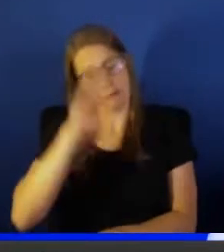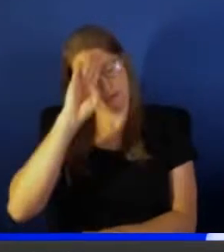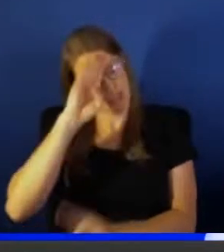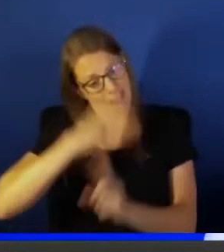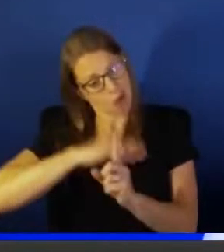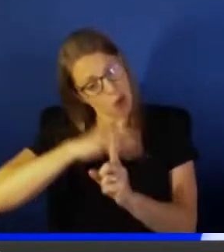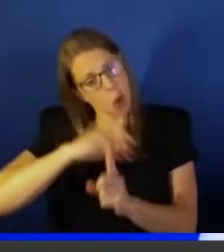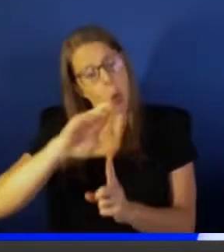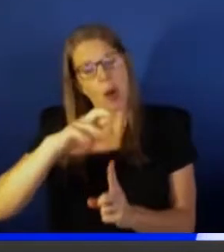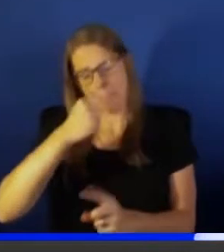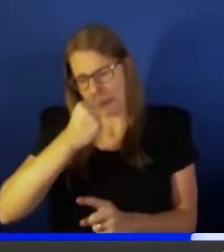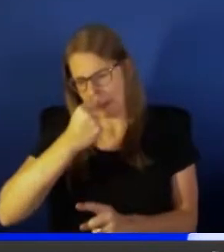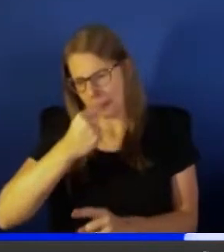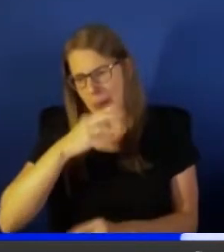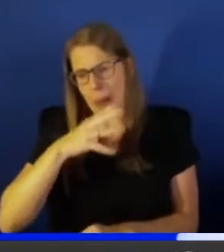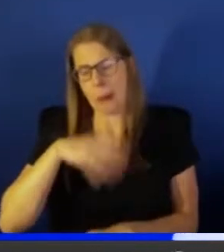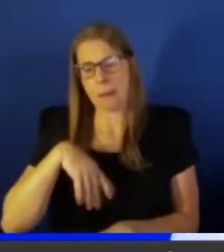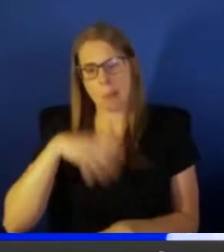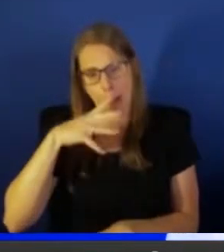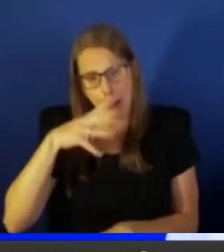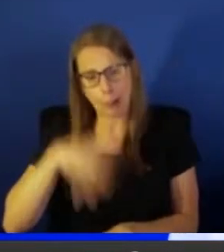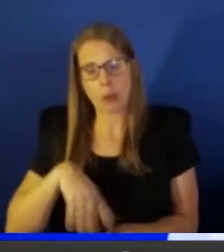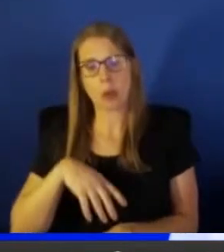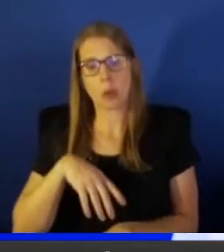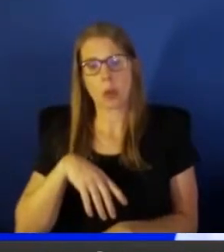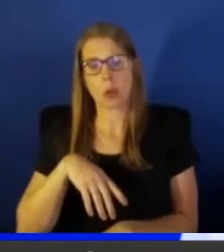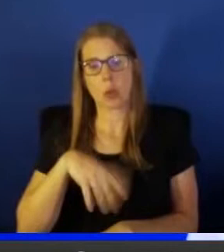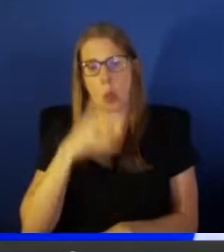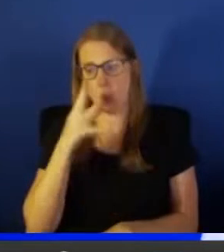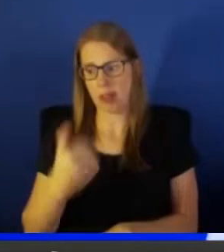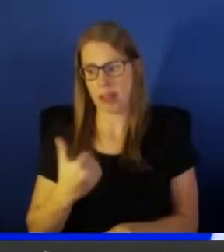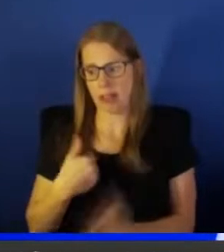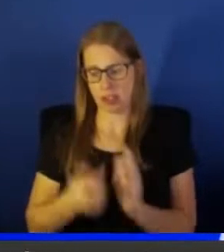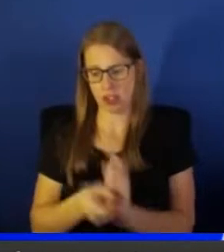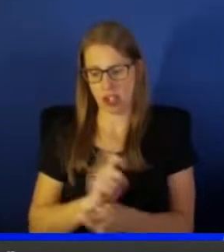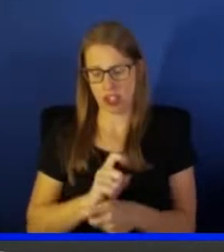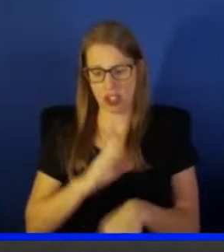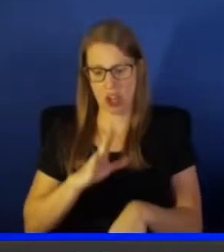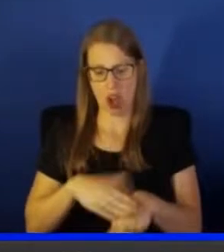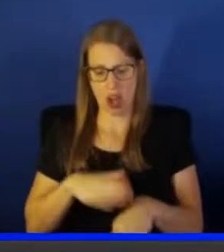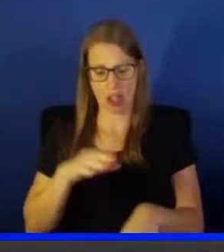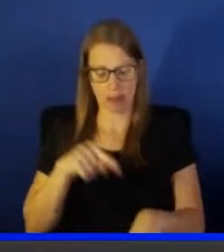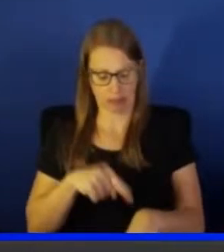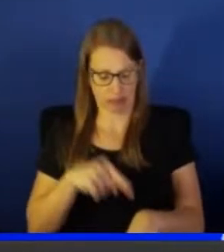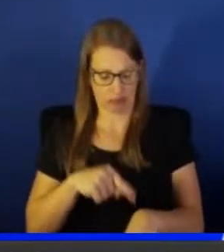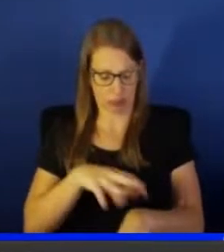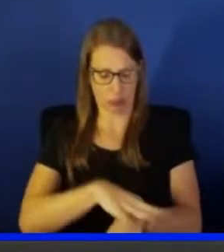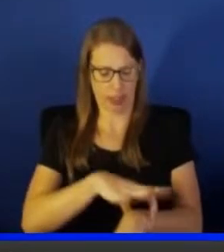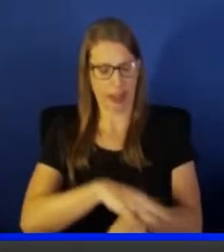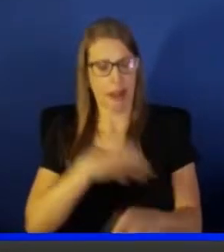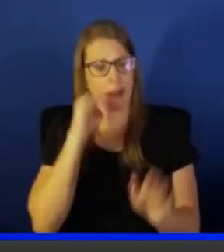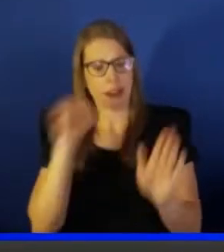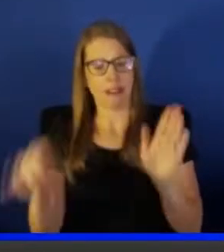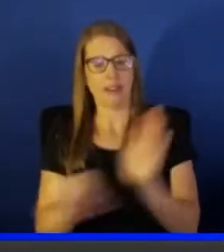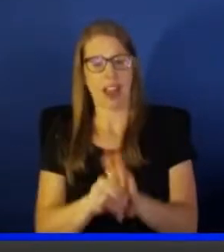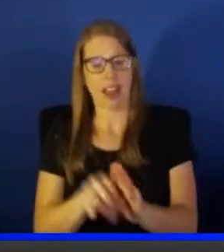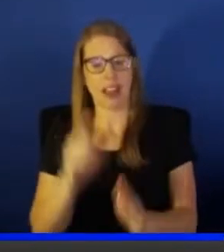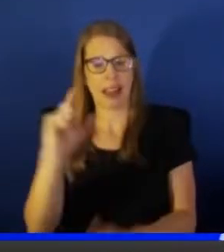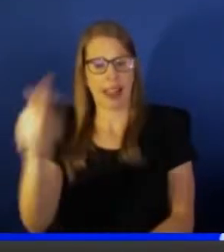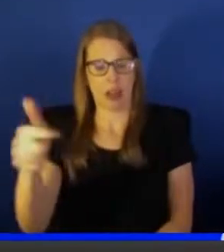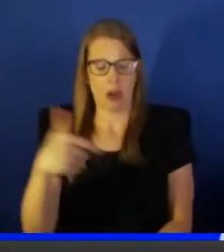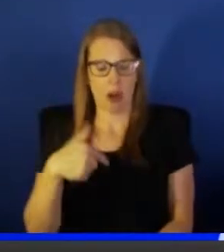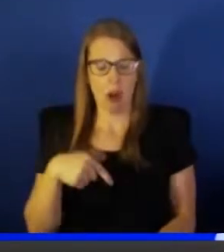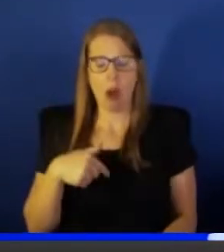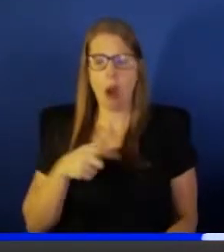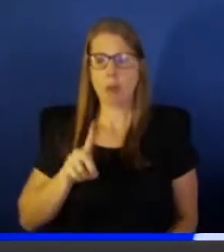or sniffles will have these changes on their bracelets that are identified. Later on they'll be diagnosed.